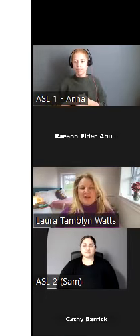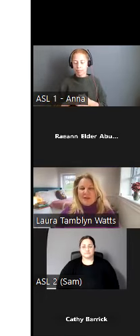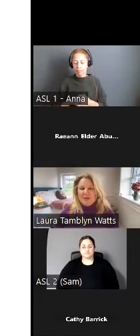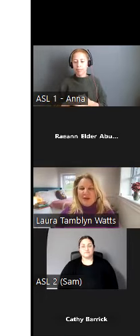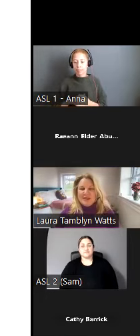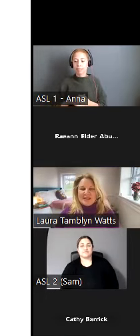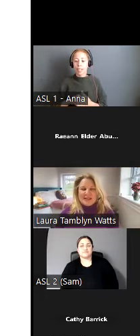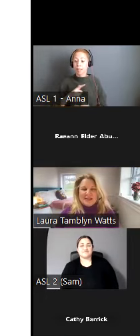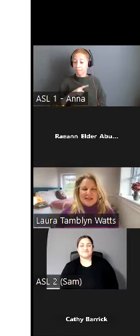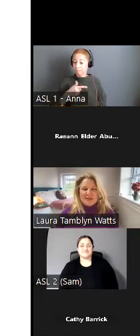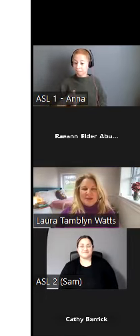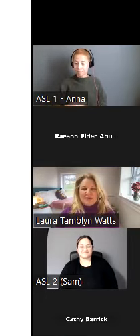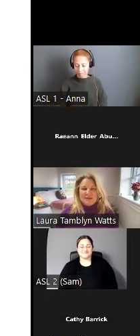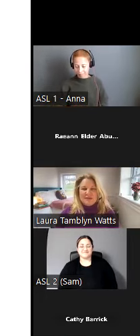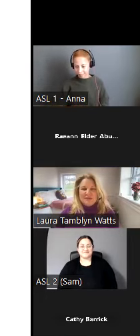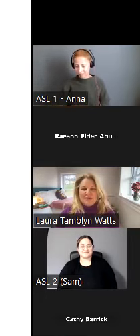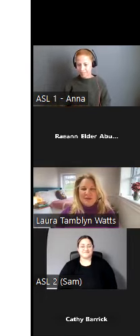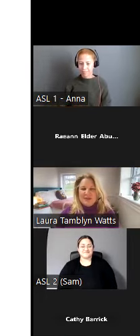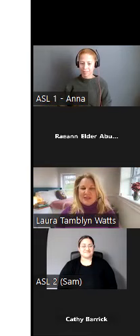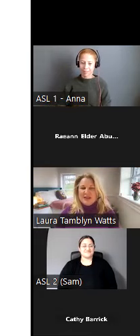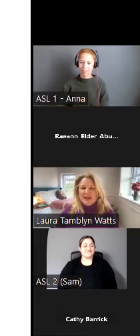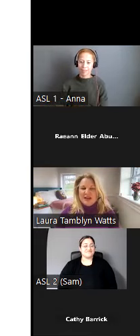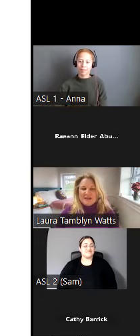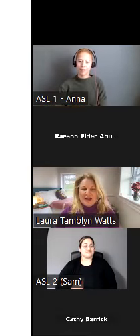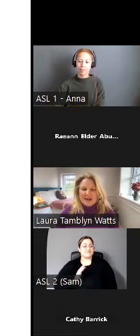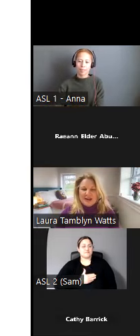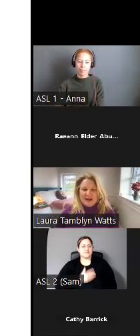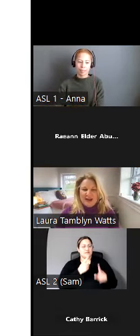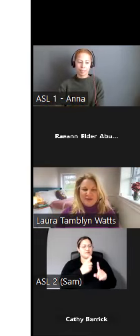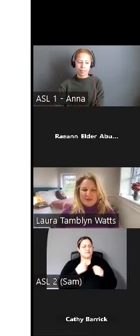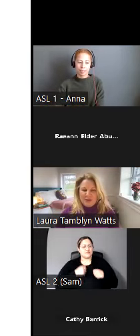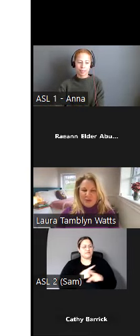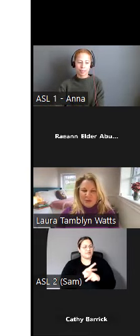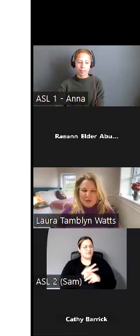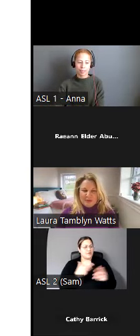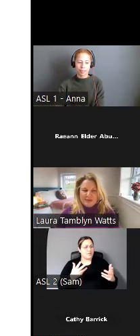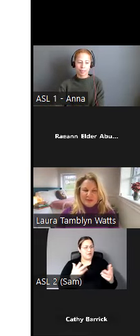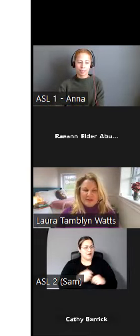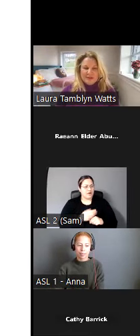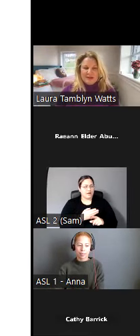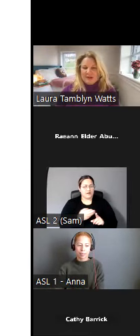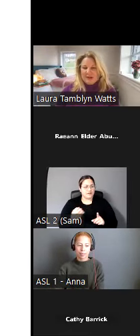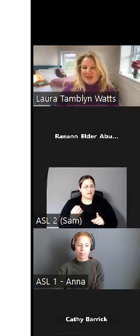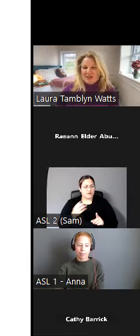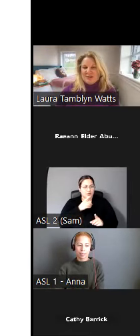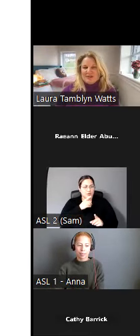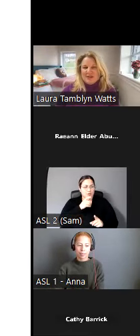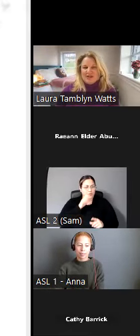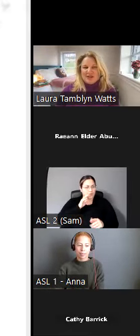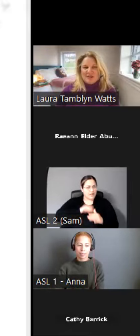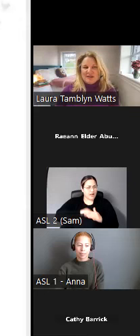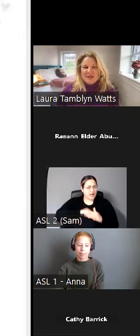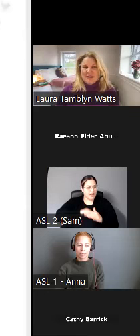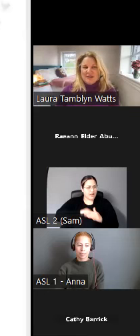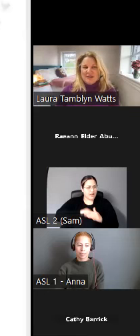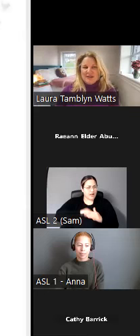So then we wanted to see, well, who's getting health care and from whom on the issue of